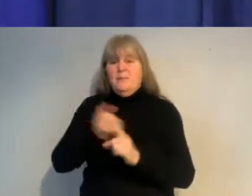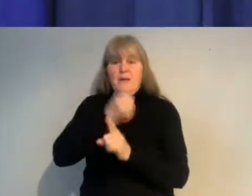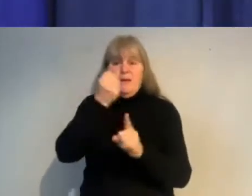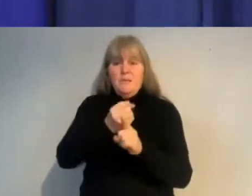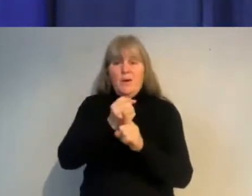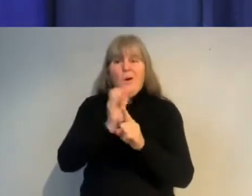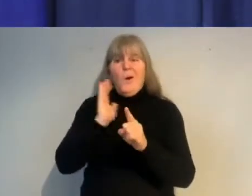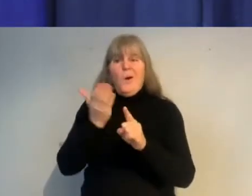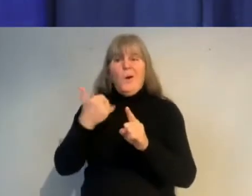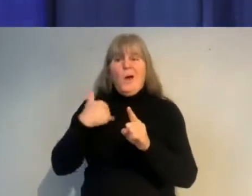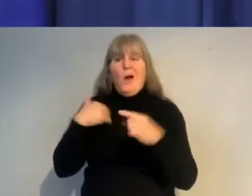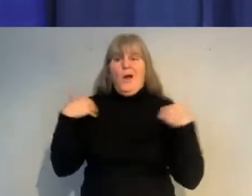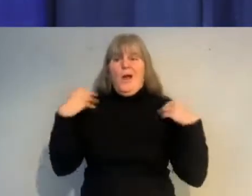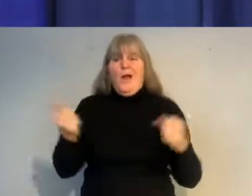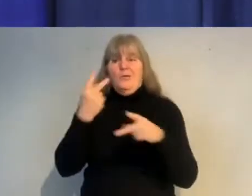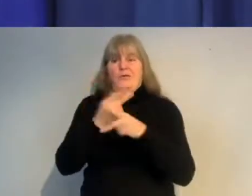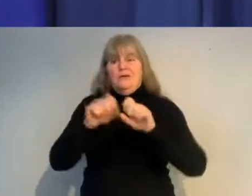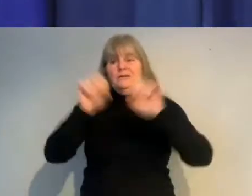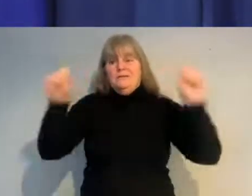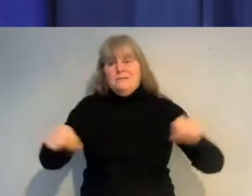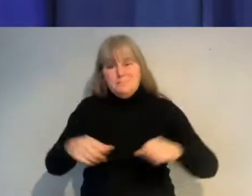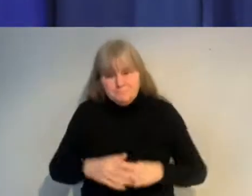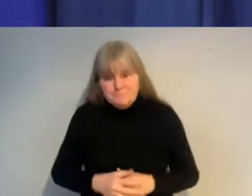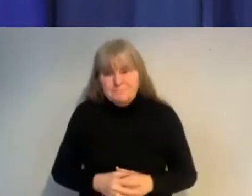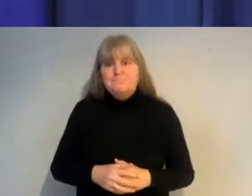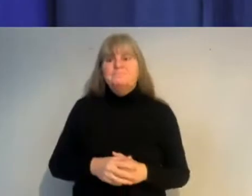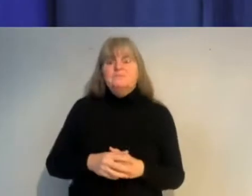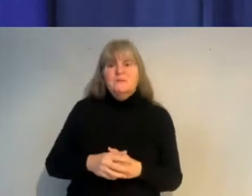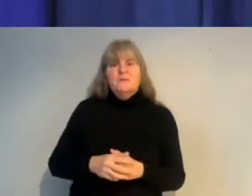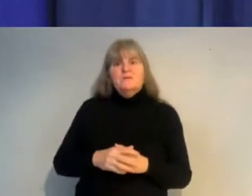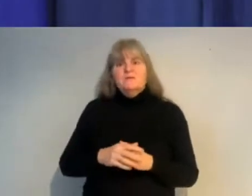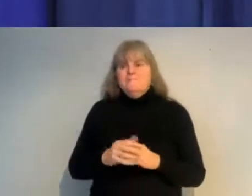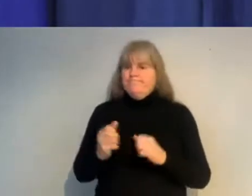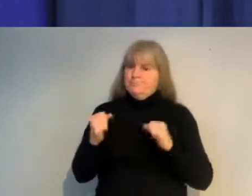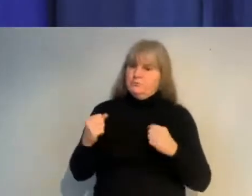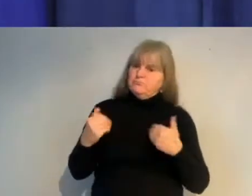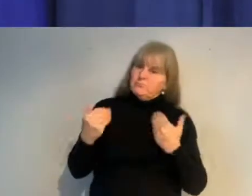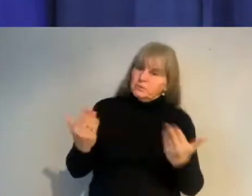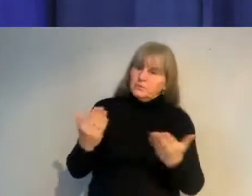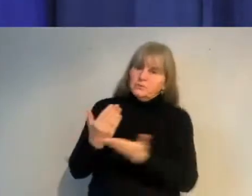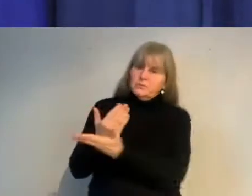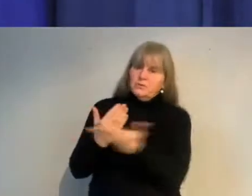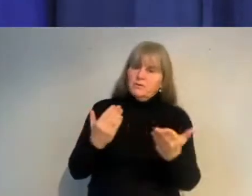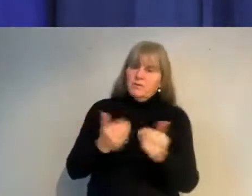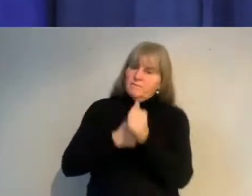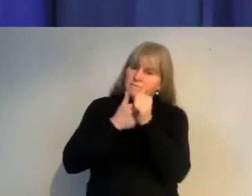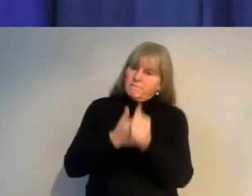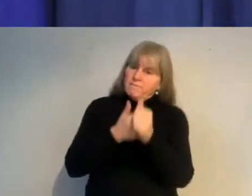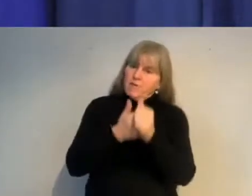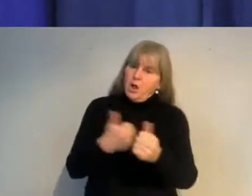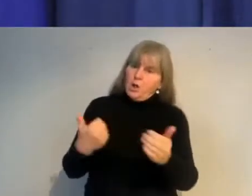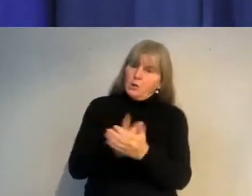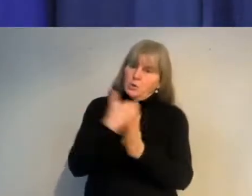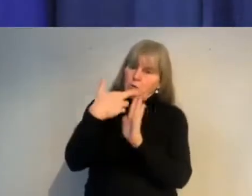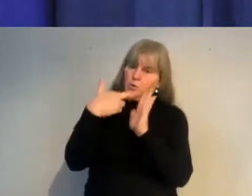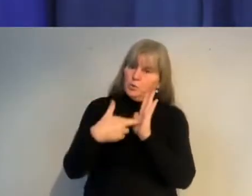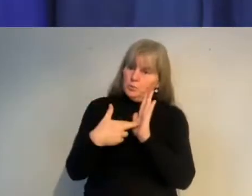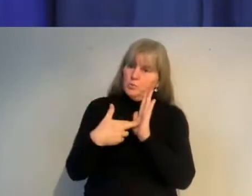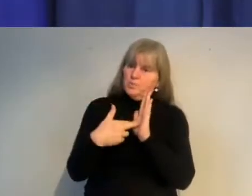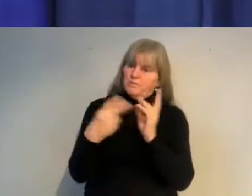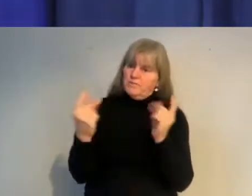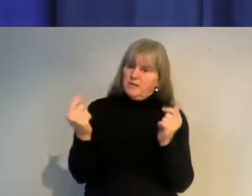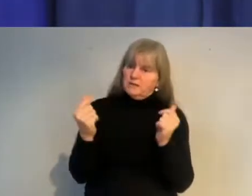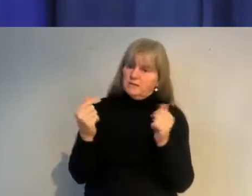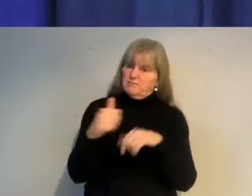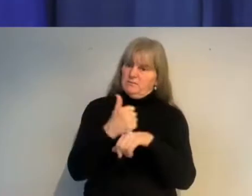territory's healthcare system. We are strongly encouraging all Yukoners to follow these new measures immediately. They will